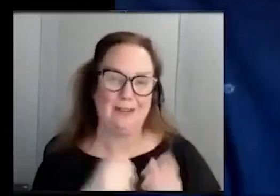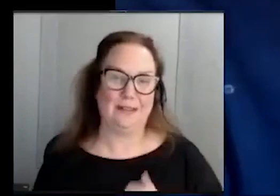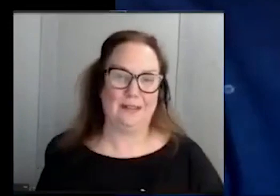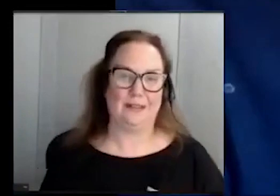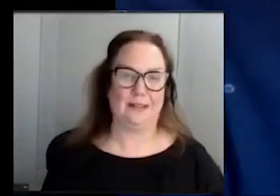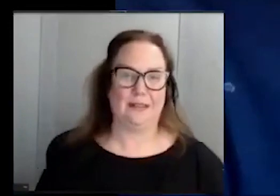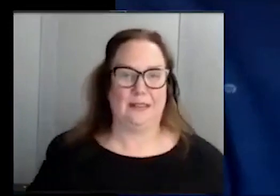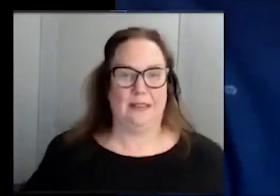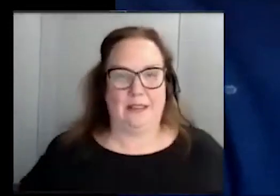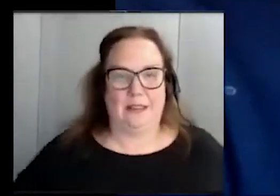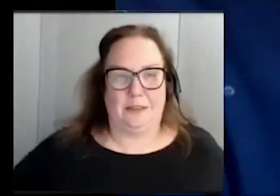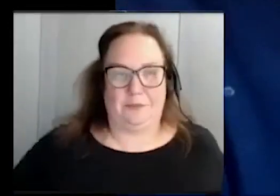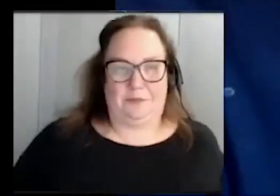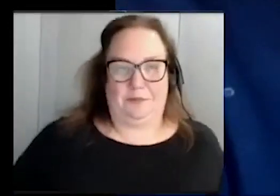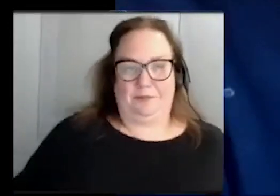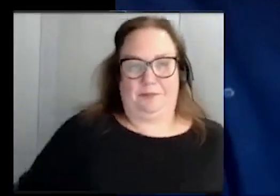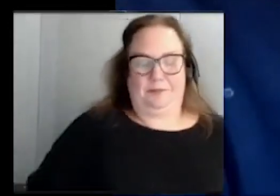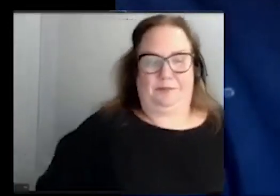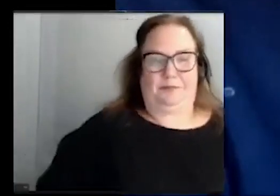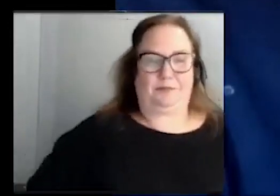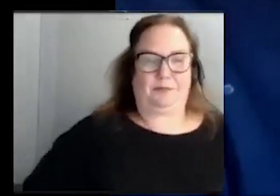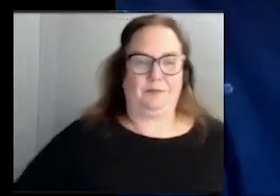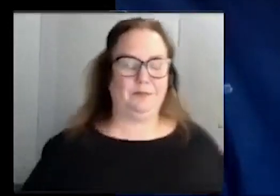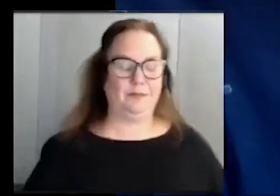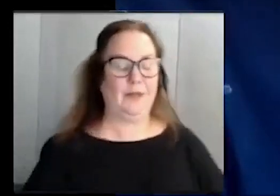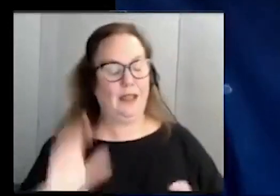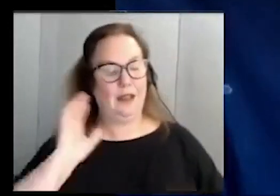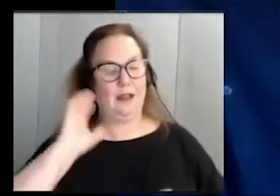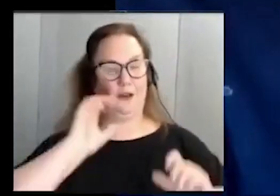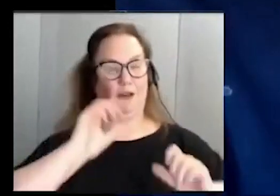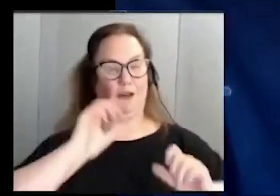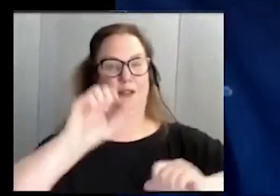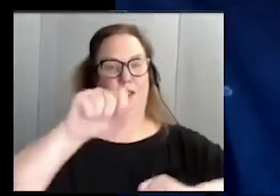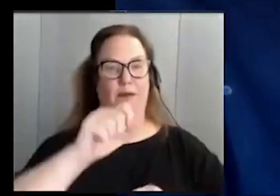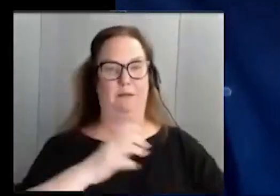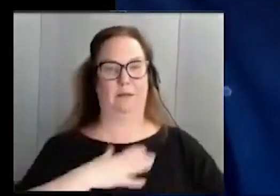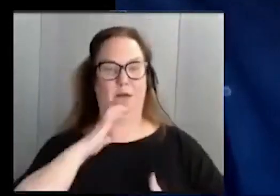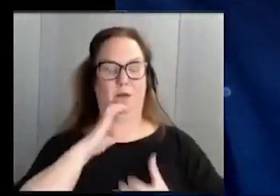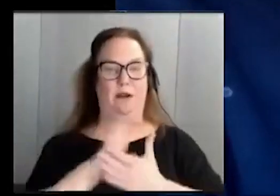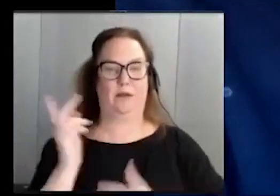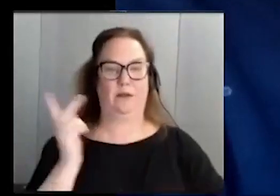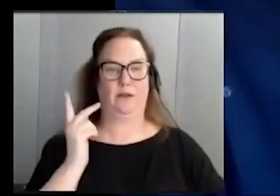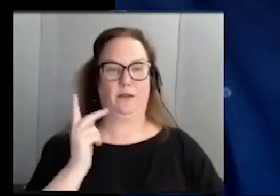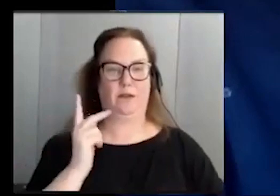Yeah, I think I did early on. I think me and my wife have kind of